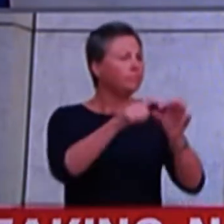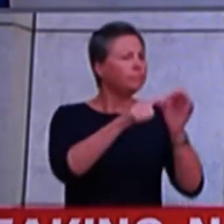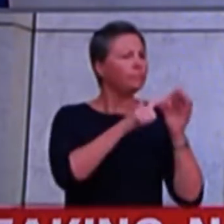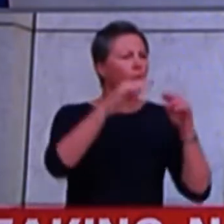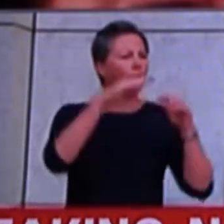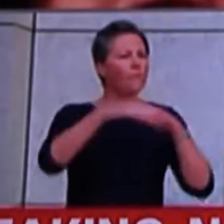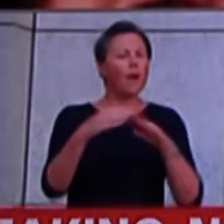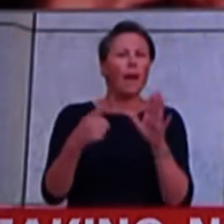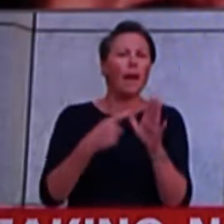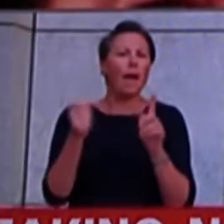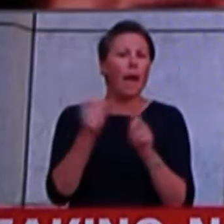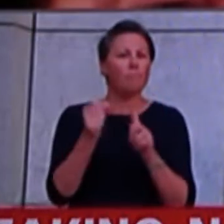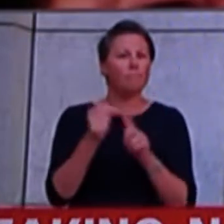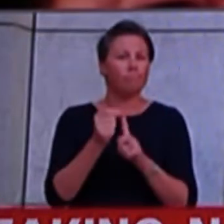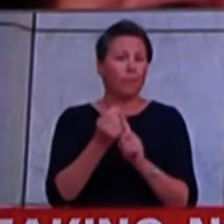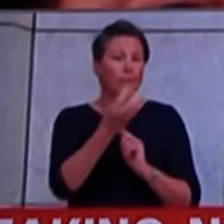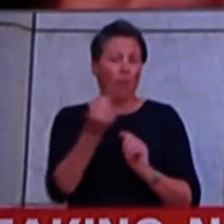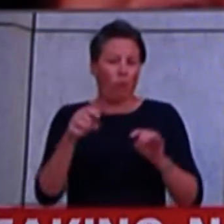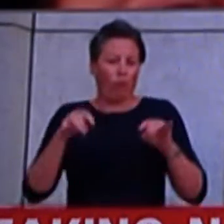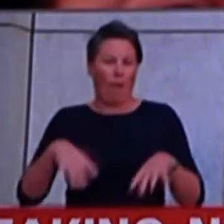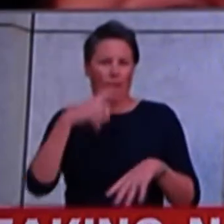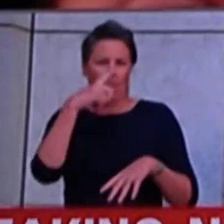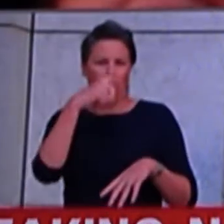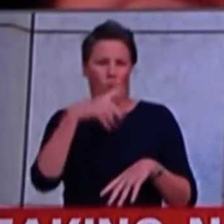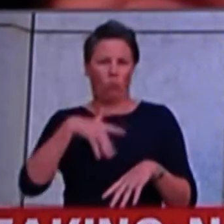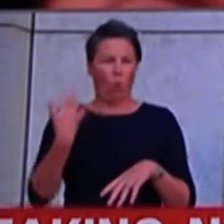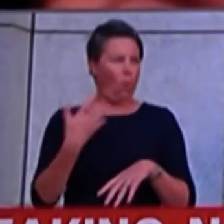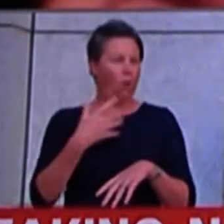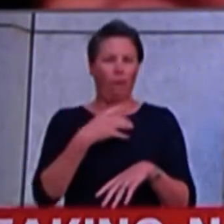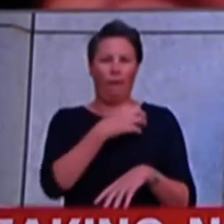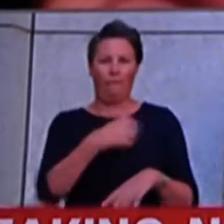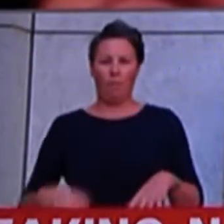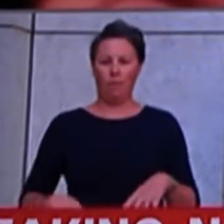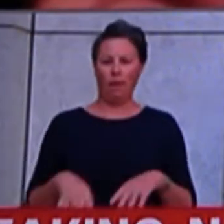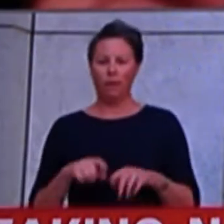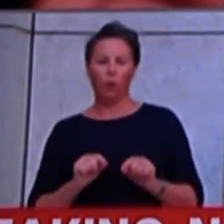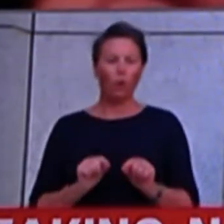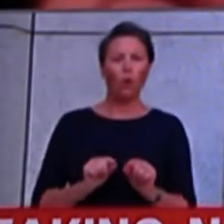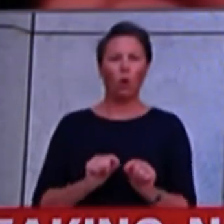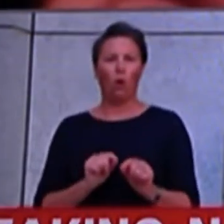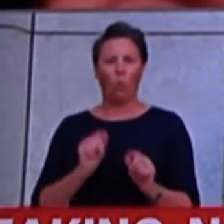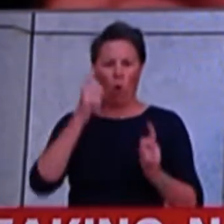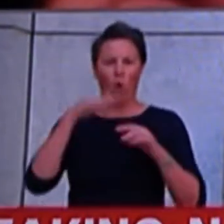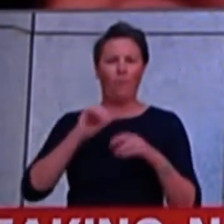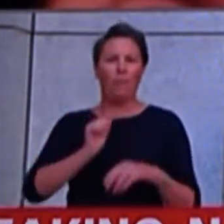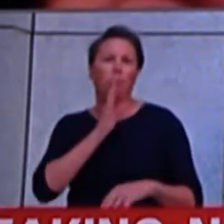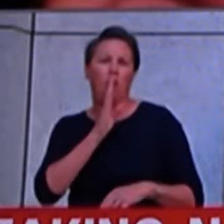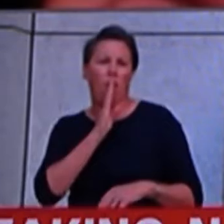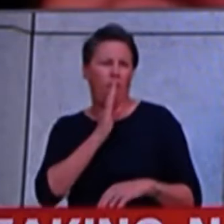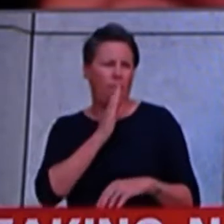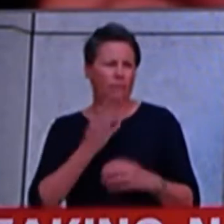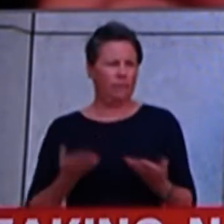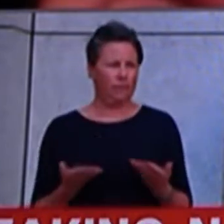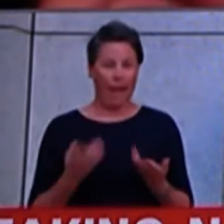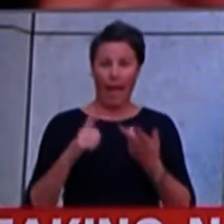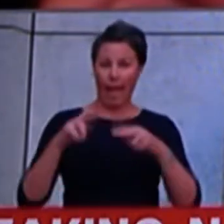Obviously, Australians are a bit wary of giving the Commonwealth that kind of data. So what kind of assurances can you give people? We understand it could be released as early as